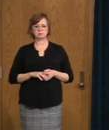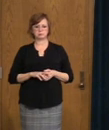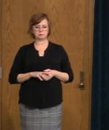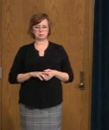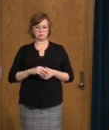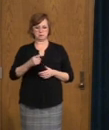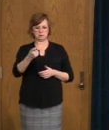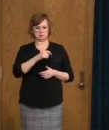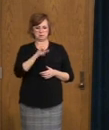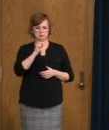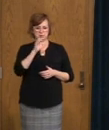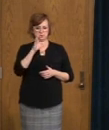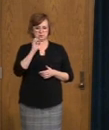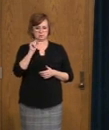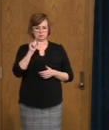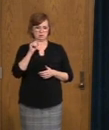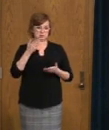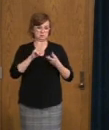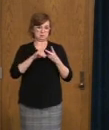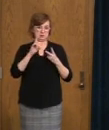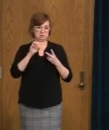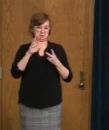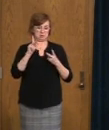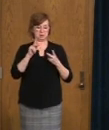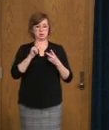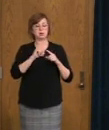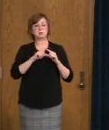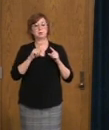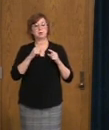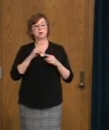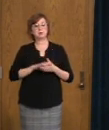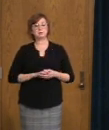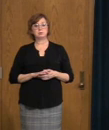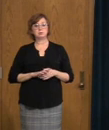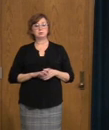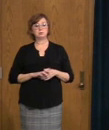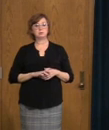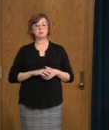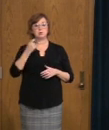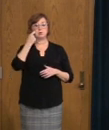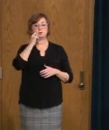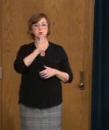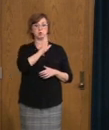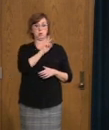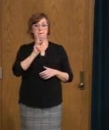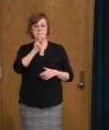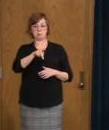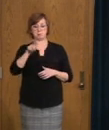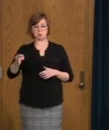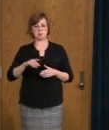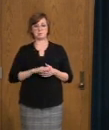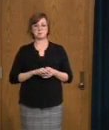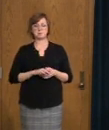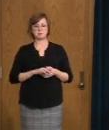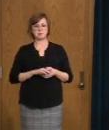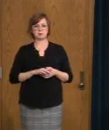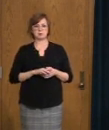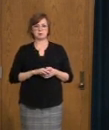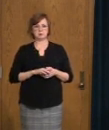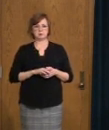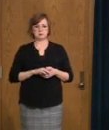for Scott and potentially also for Derek. One thing that was mentioned in this surge plan update is that many healthcare staff at this point